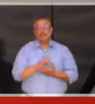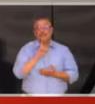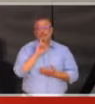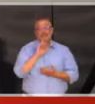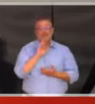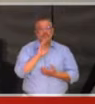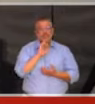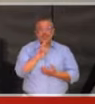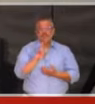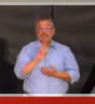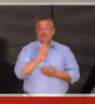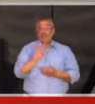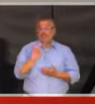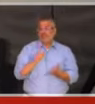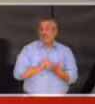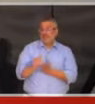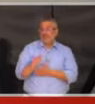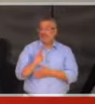$47 billion.